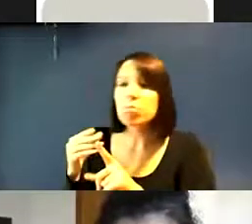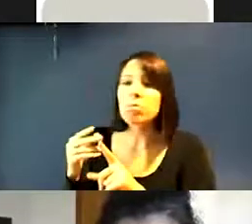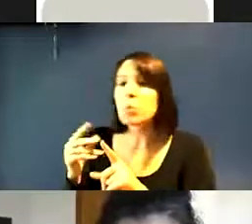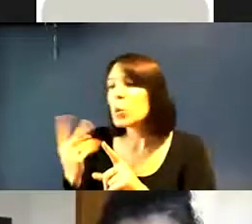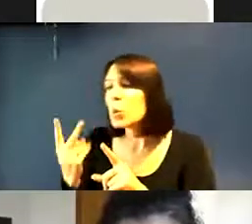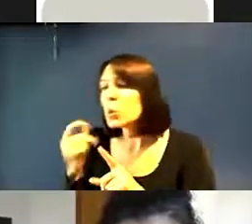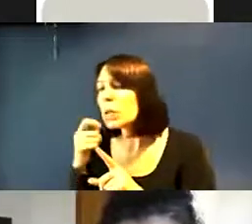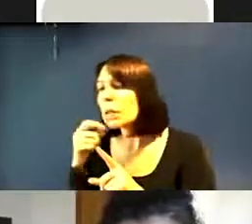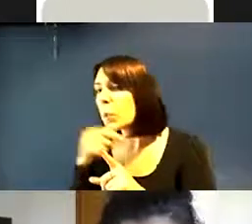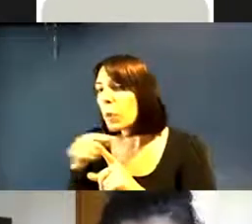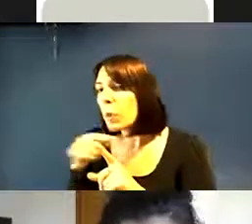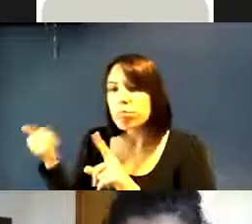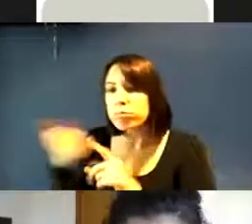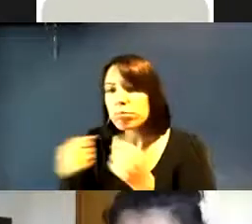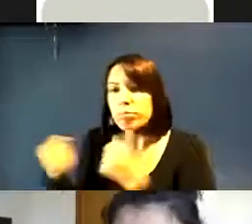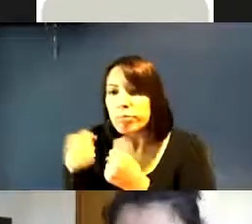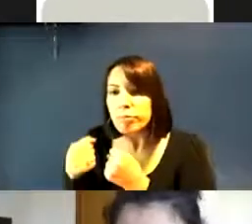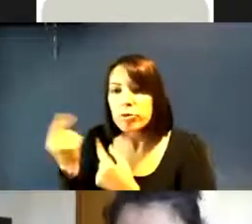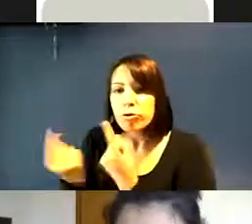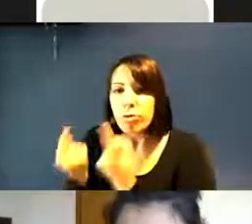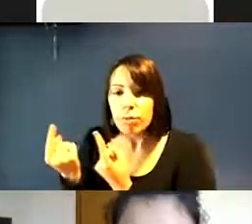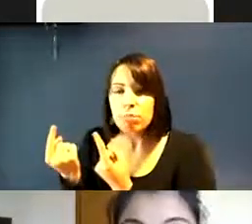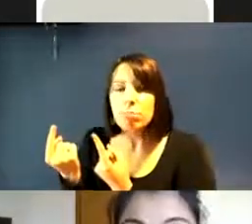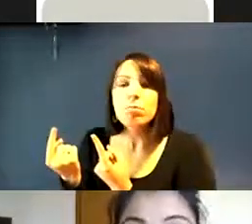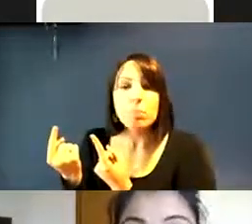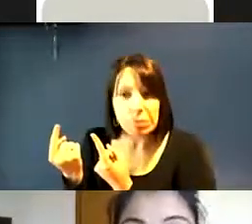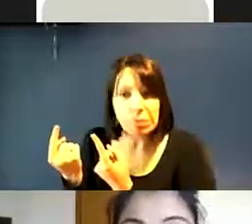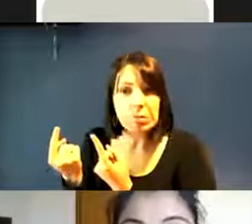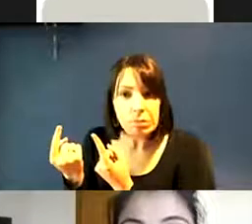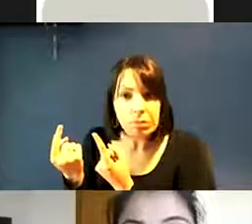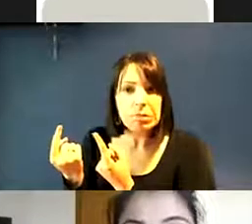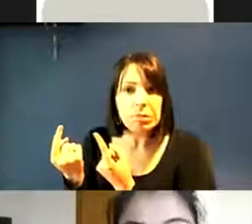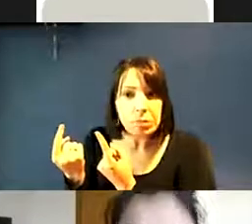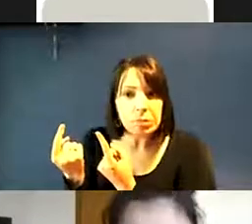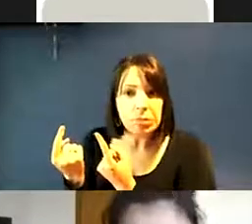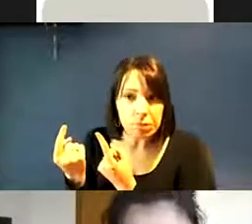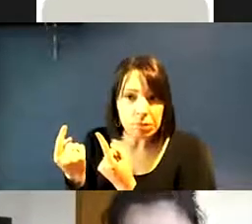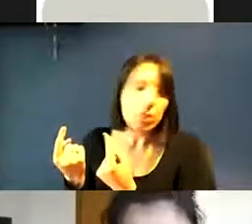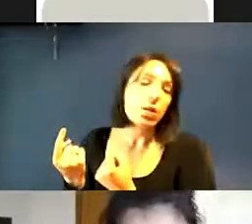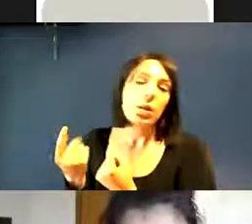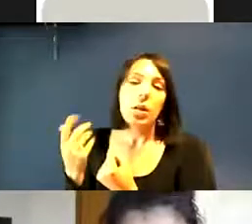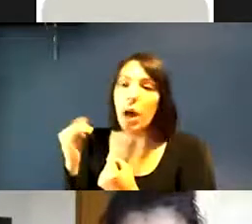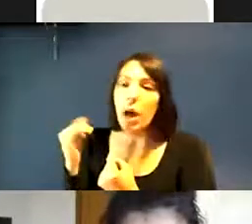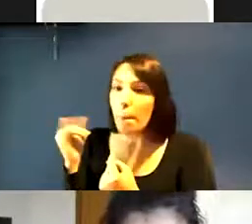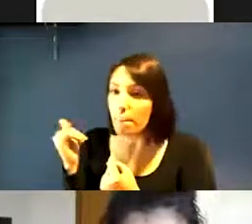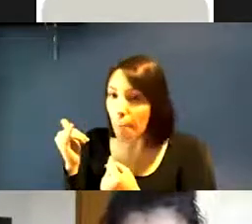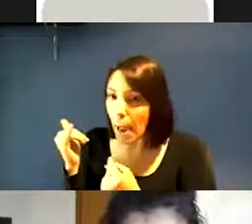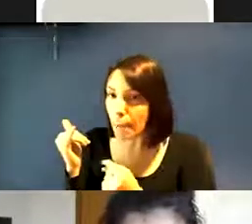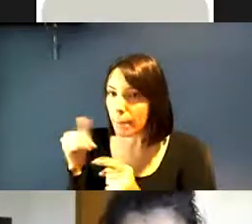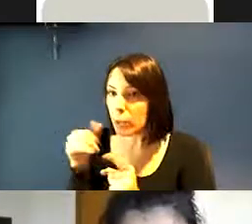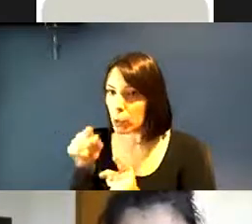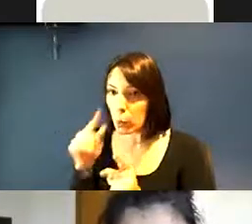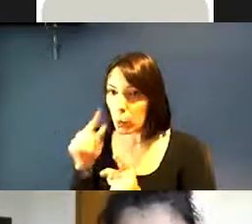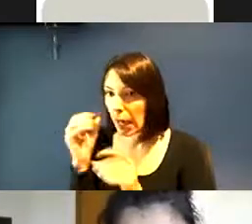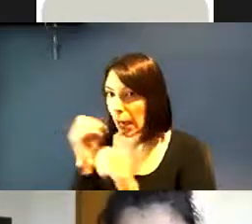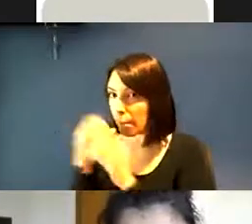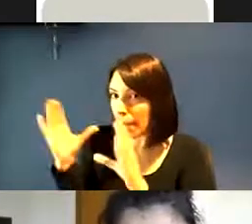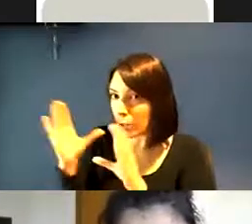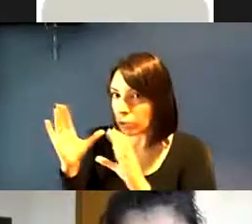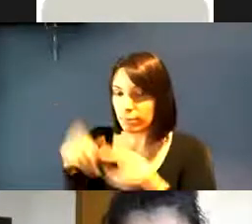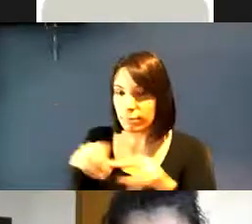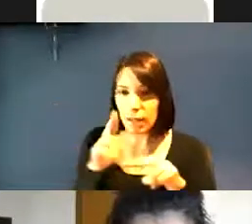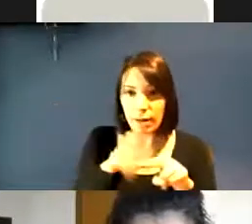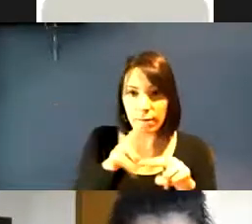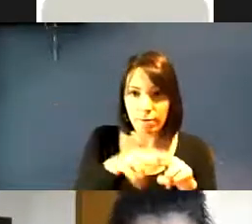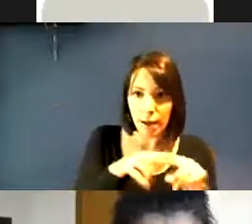boy hits him, you might have heard in your life, or you might be able to imagine a dad telling their son that the way that